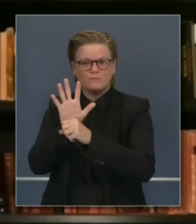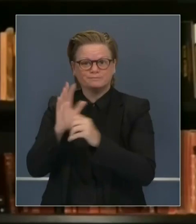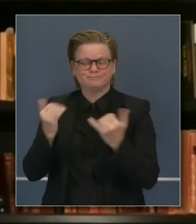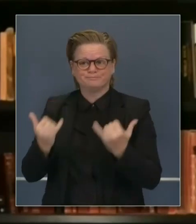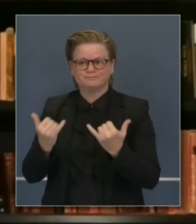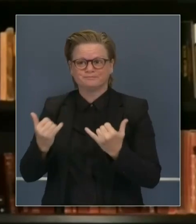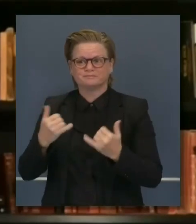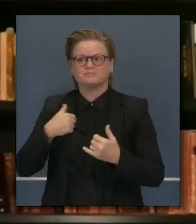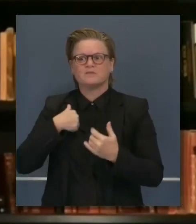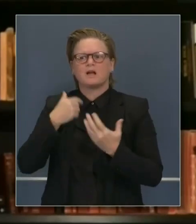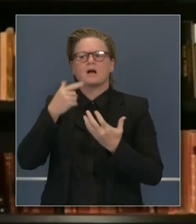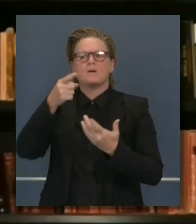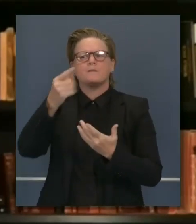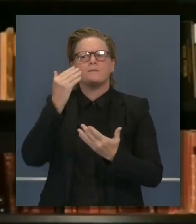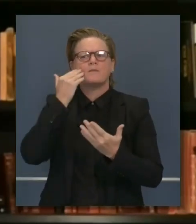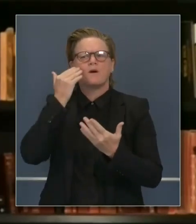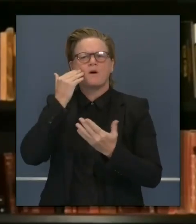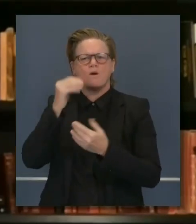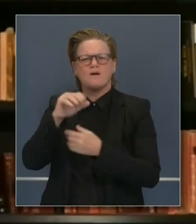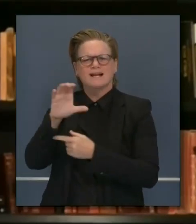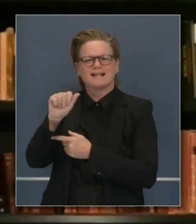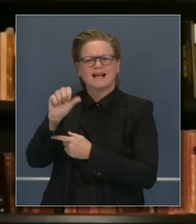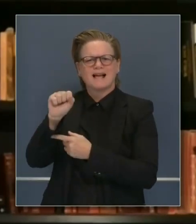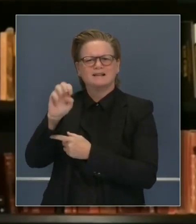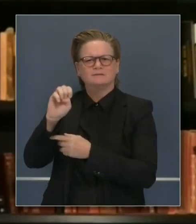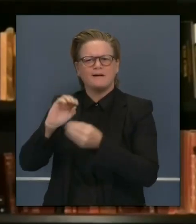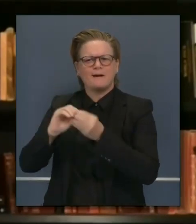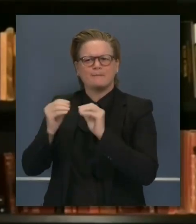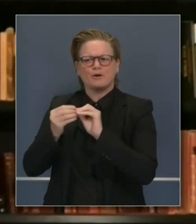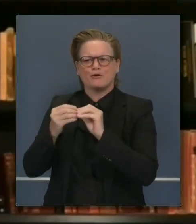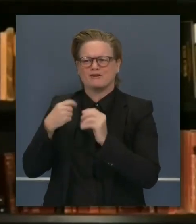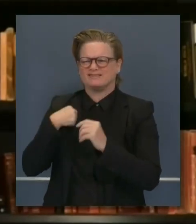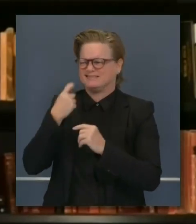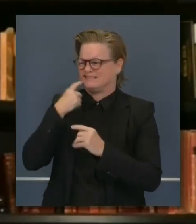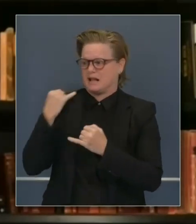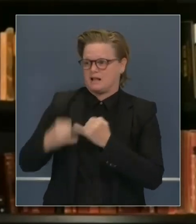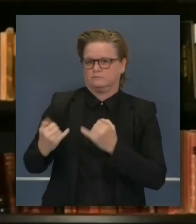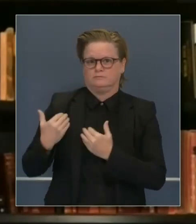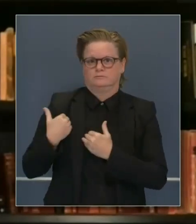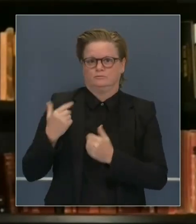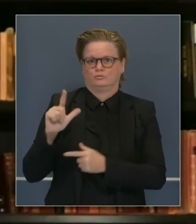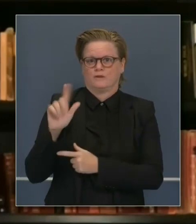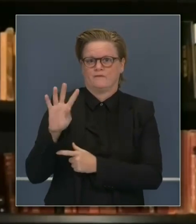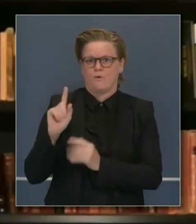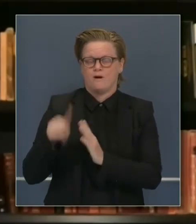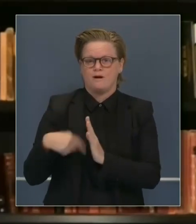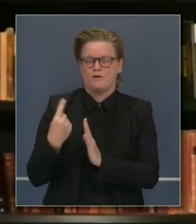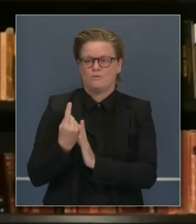reporting from the last 24 hours. You can see that yesterday we're reporting